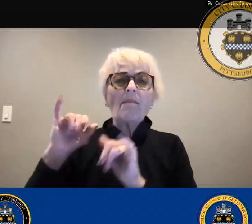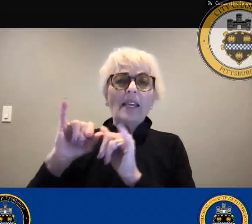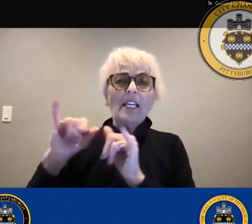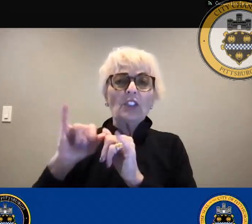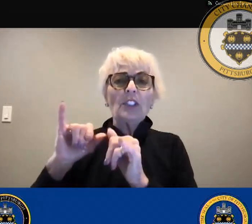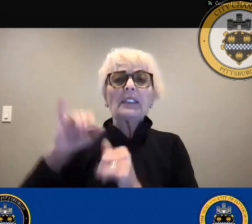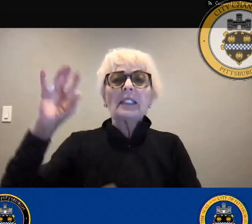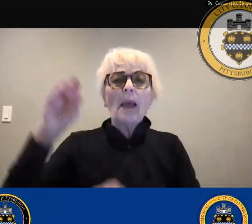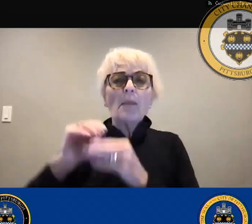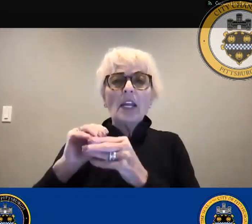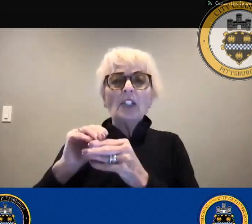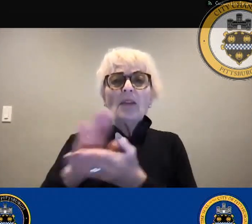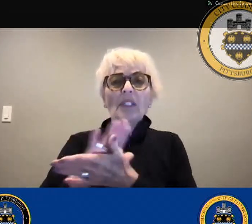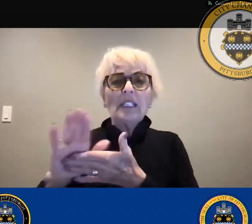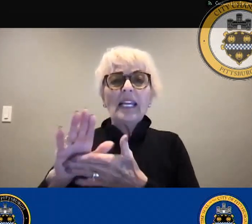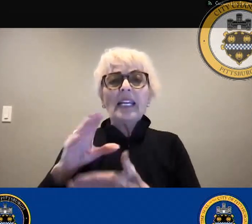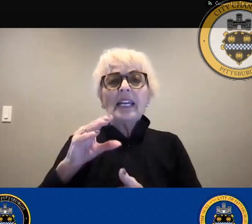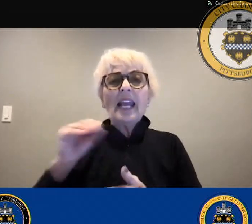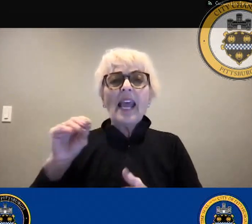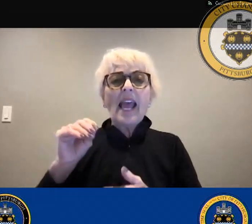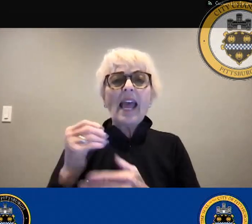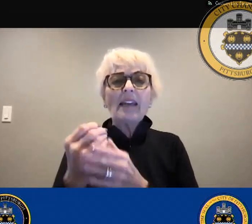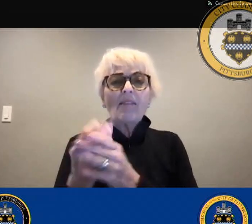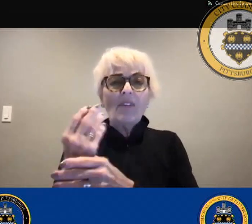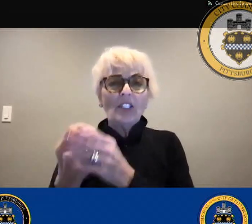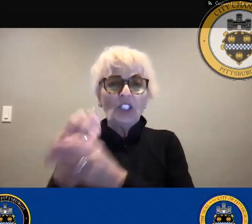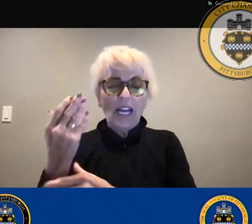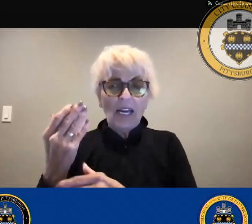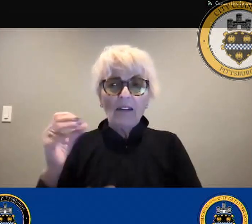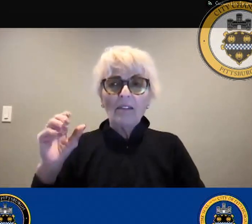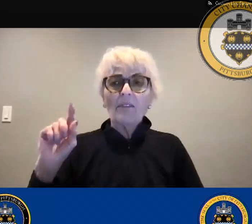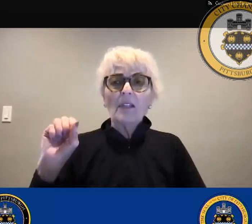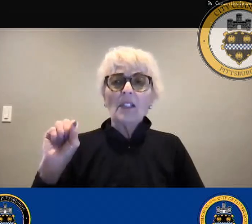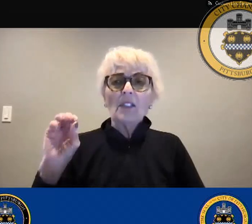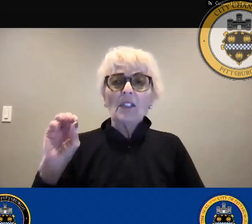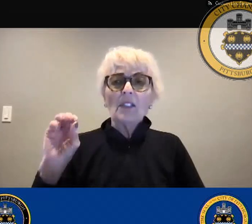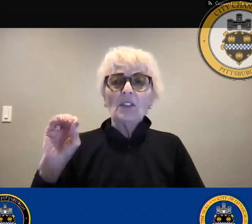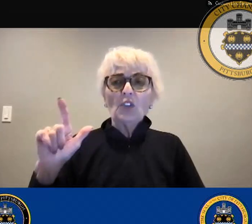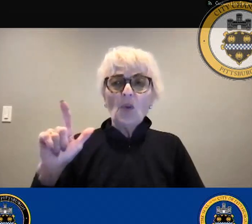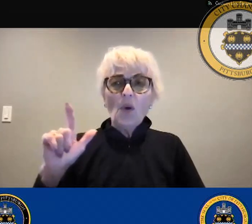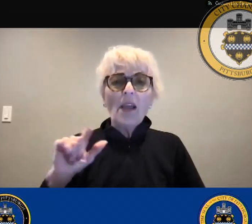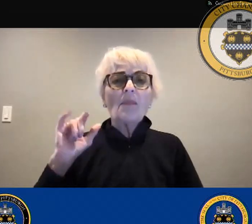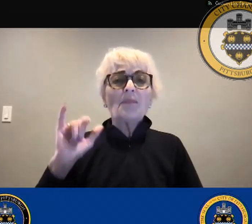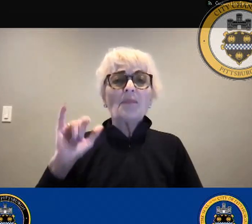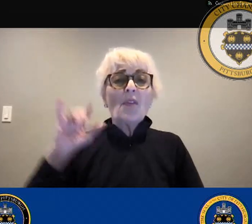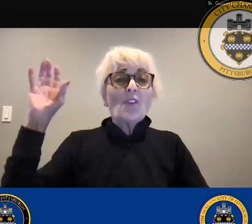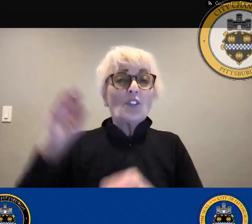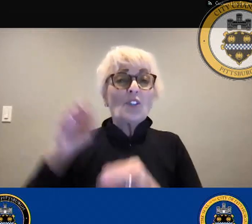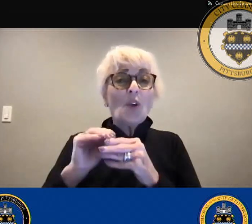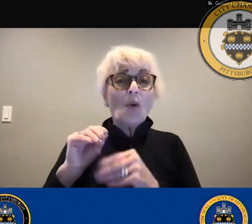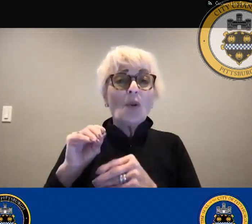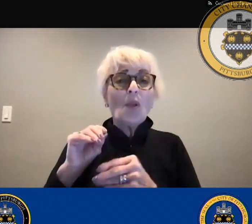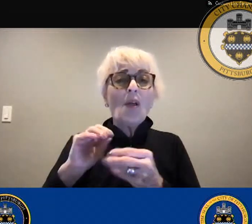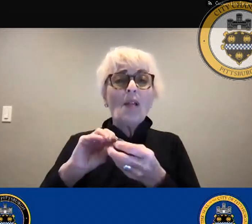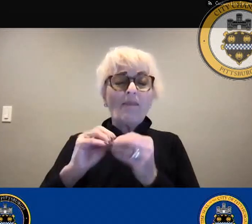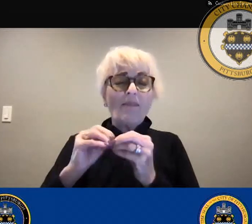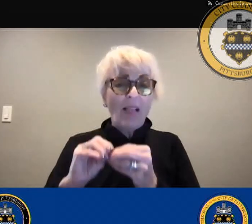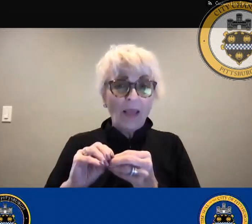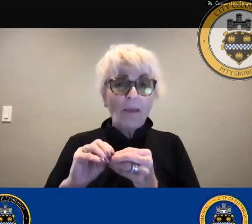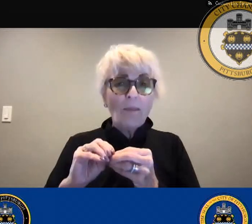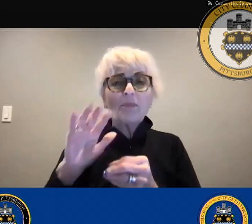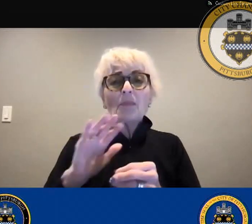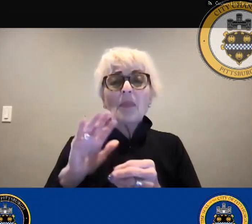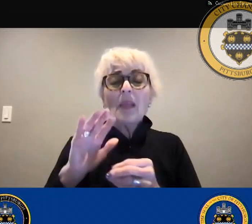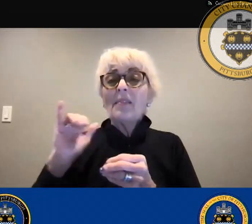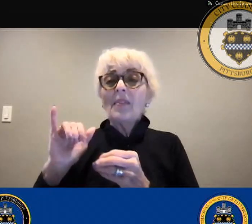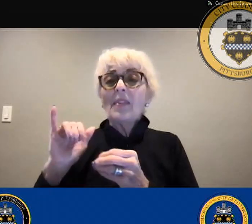vegetated topsoil. The total volume, which is the reason that we are here today in terms of the amount of clean fill